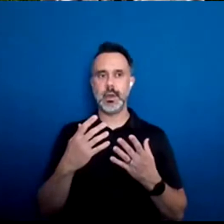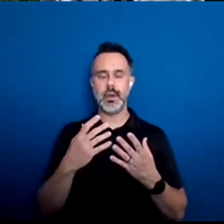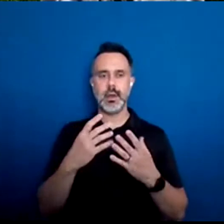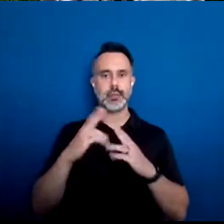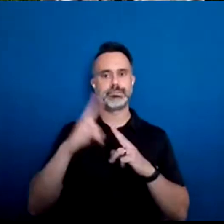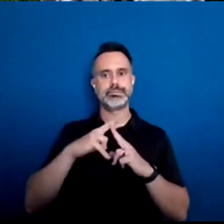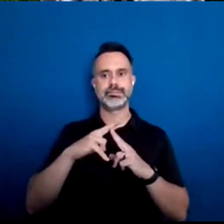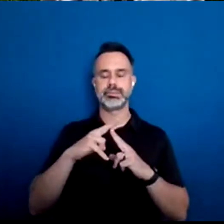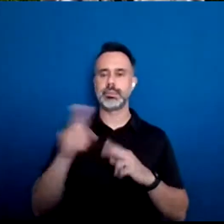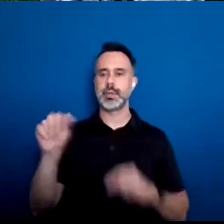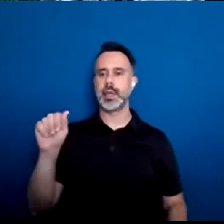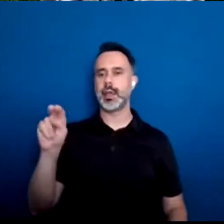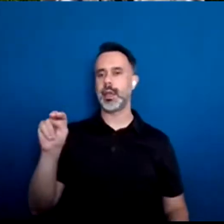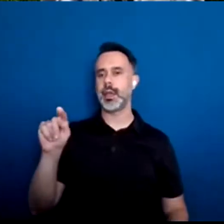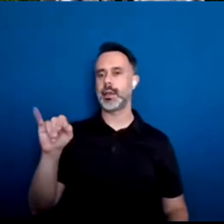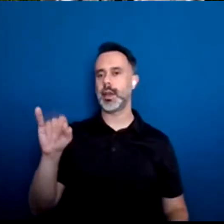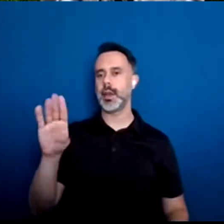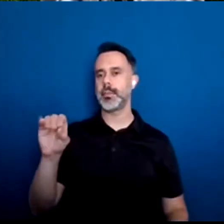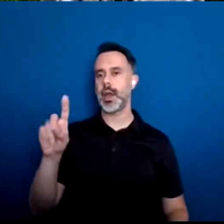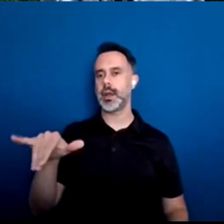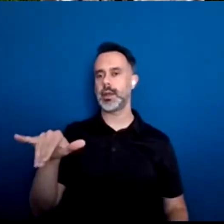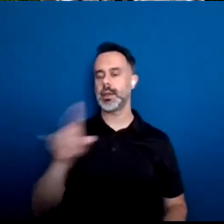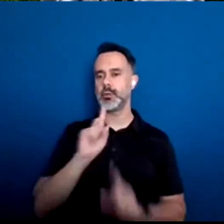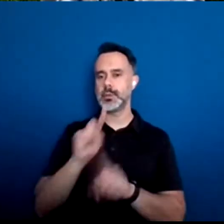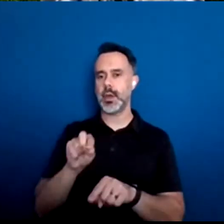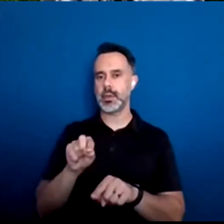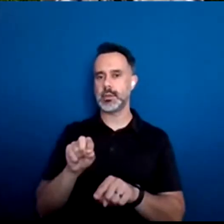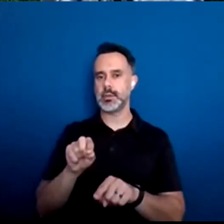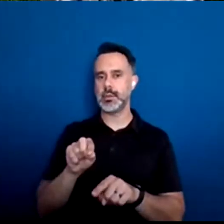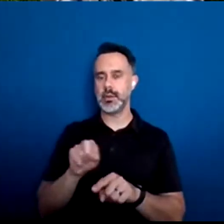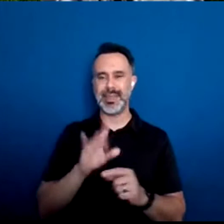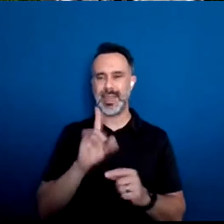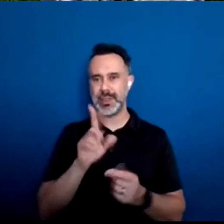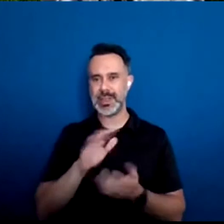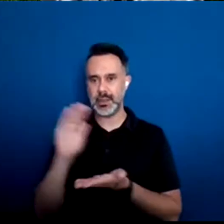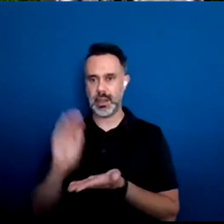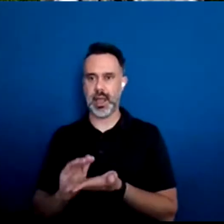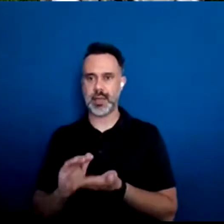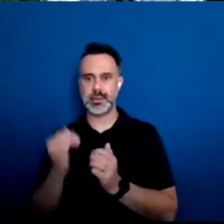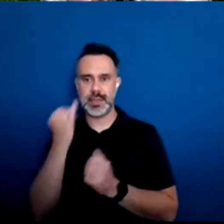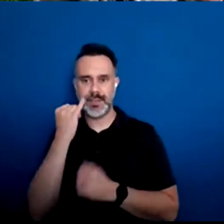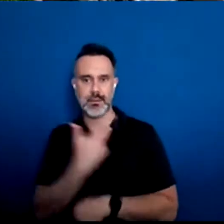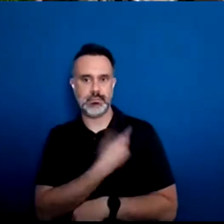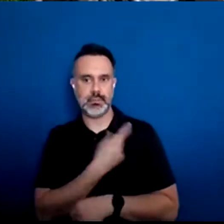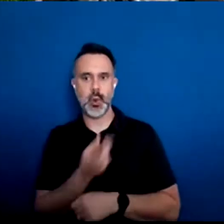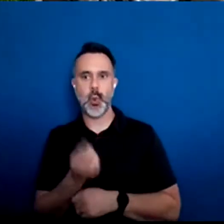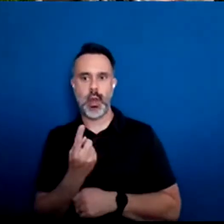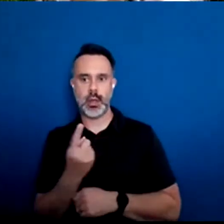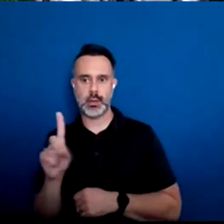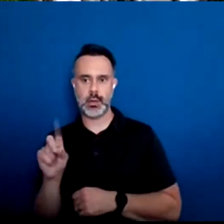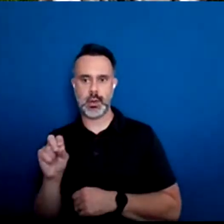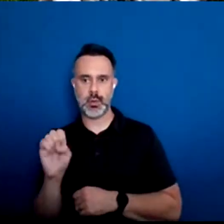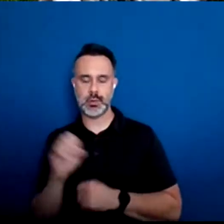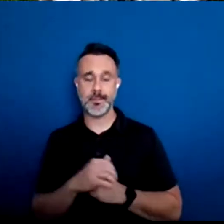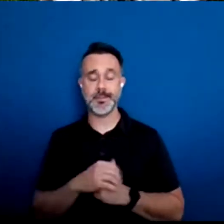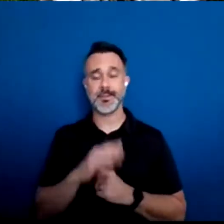antibody response that you didn't necessarily get with one. The other thing is that probably the length of time that you